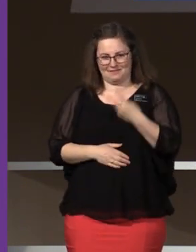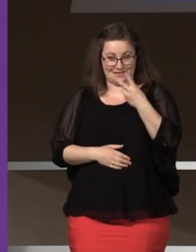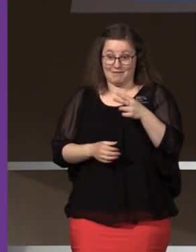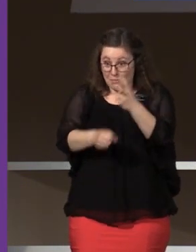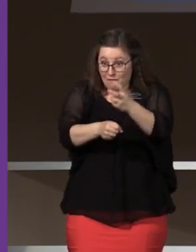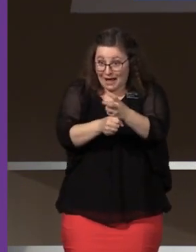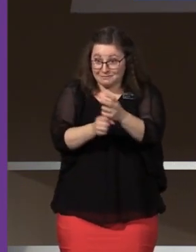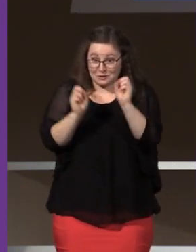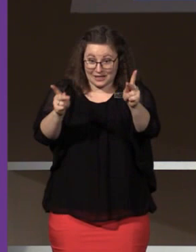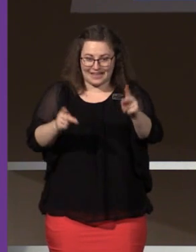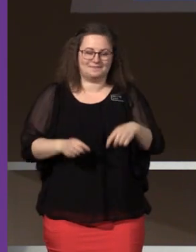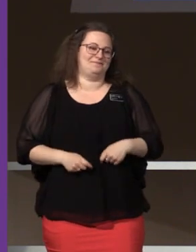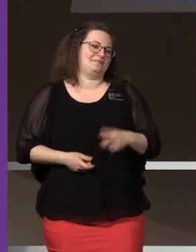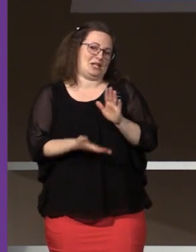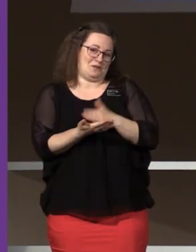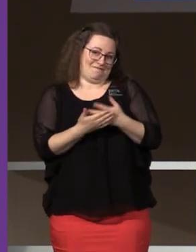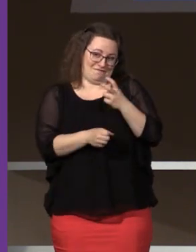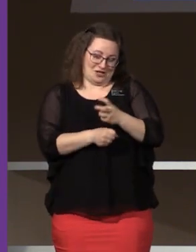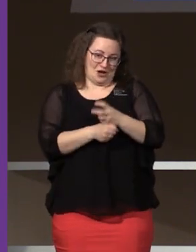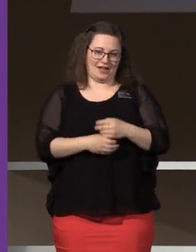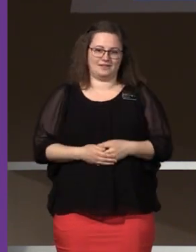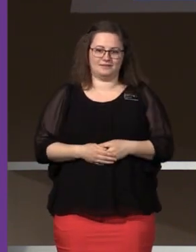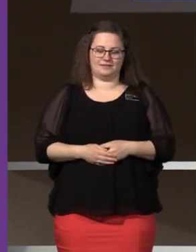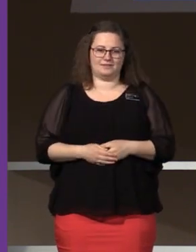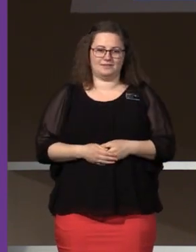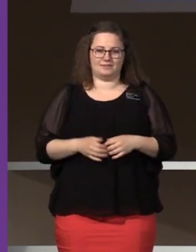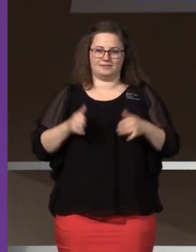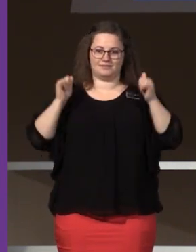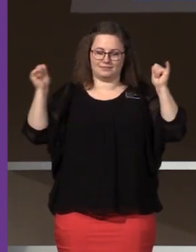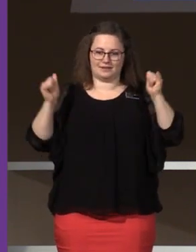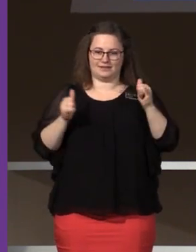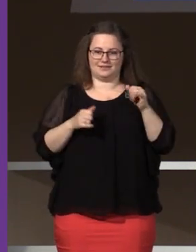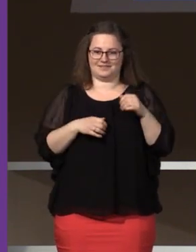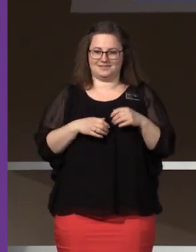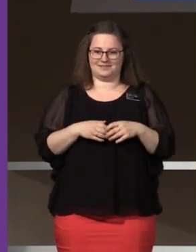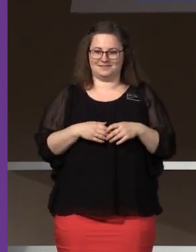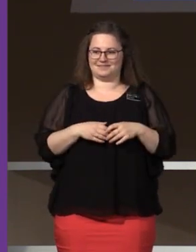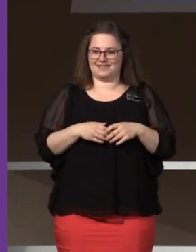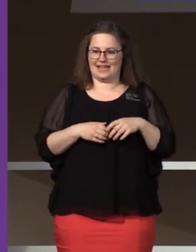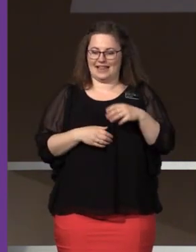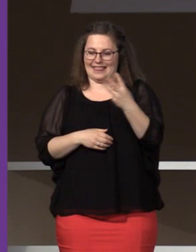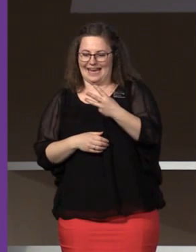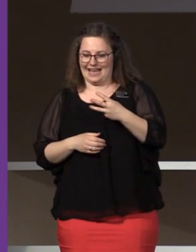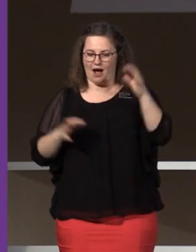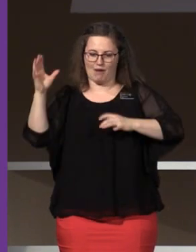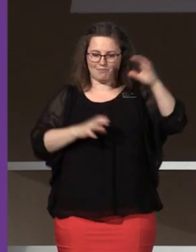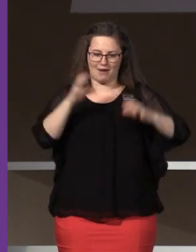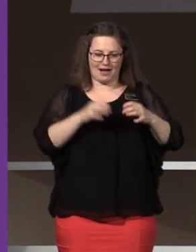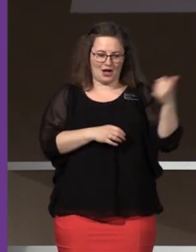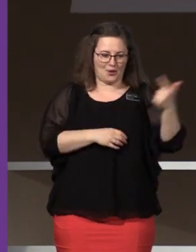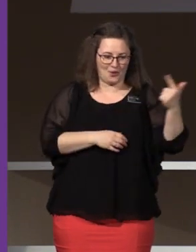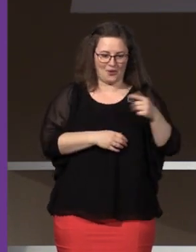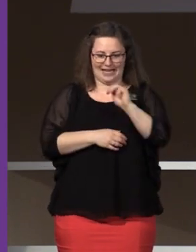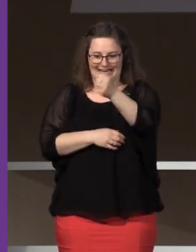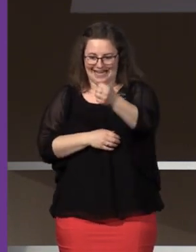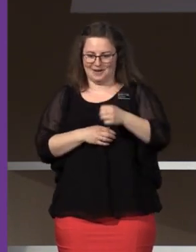we try it? You ready? Here we go. 9, 2, 3,